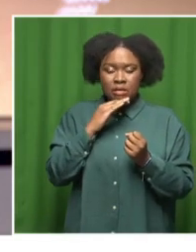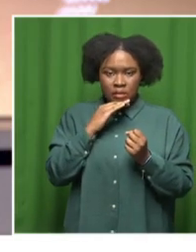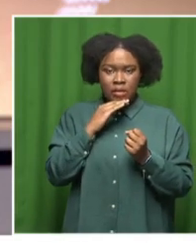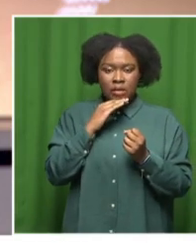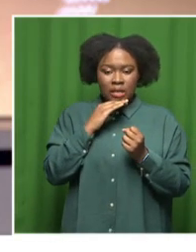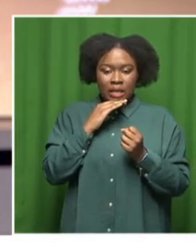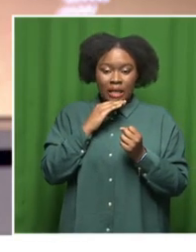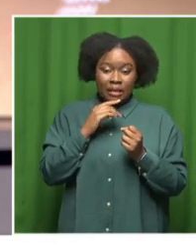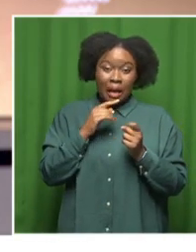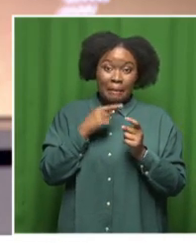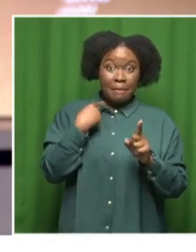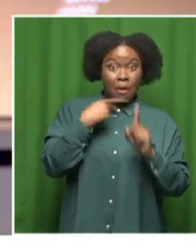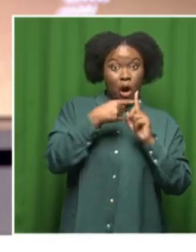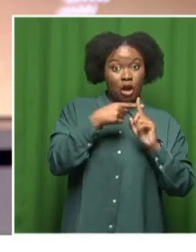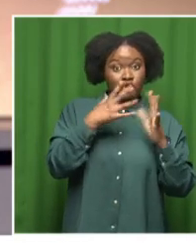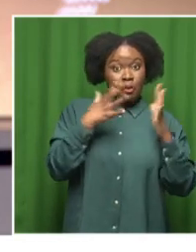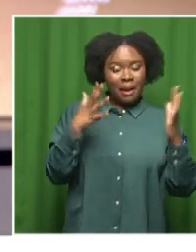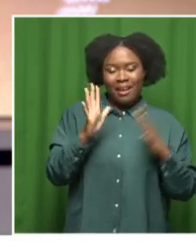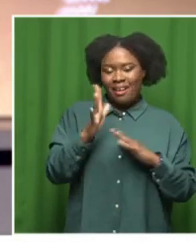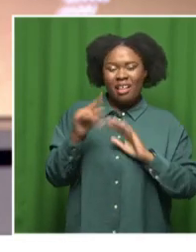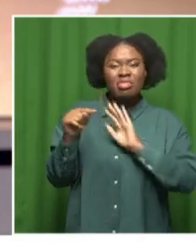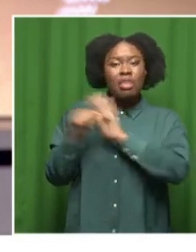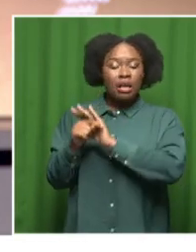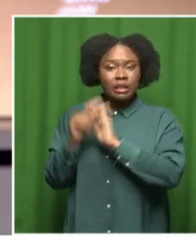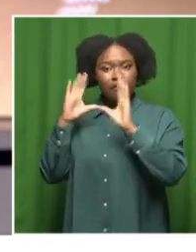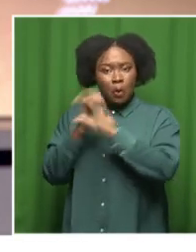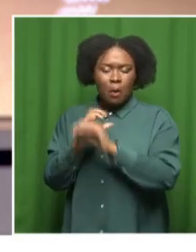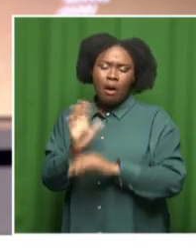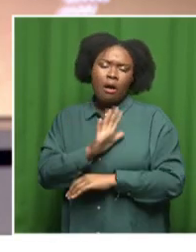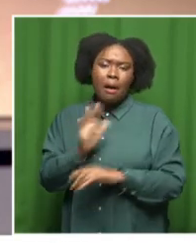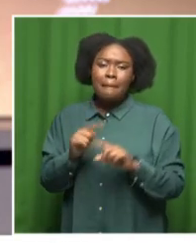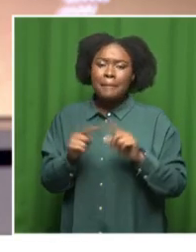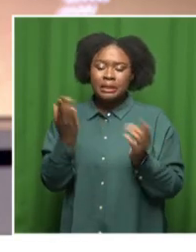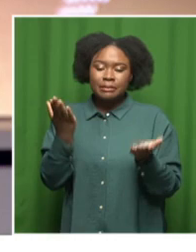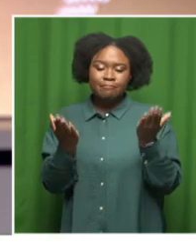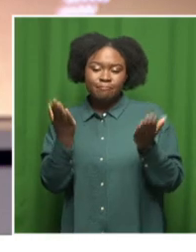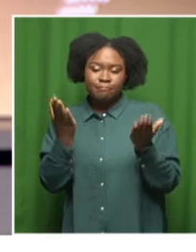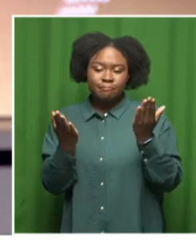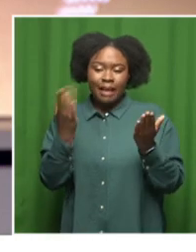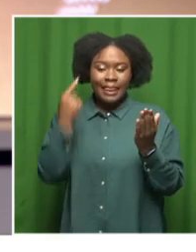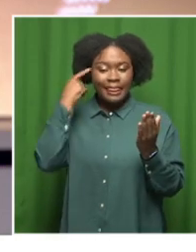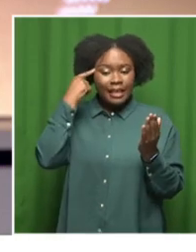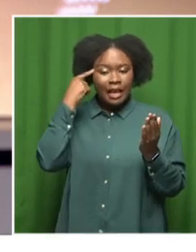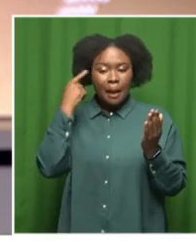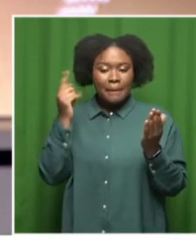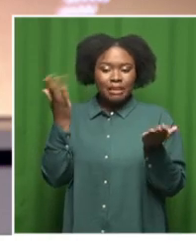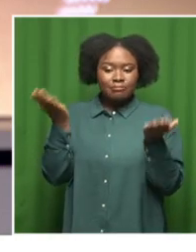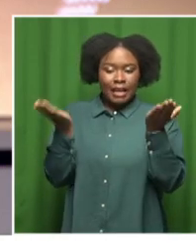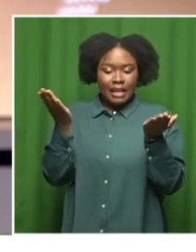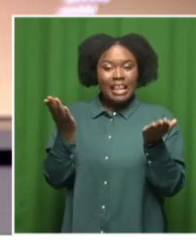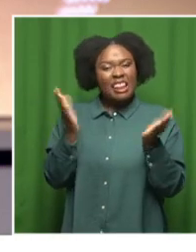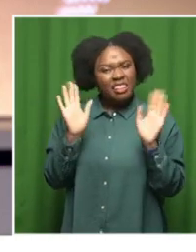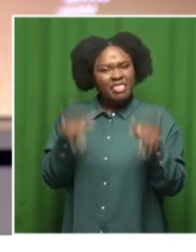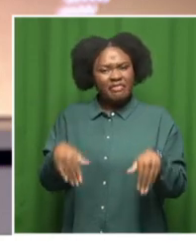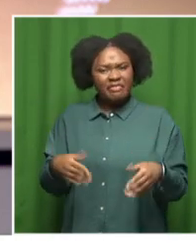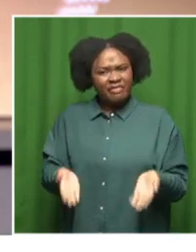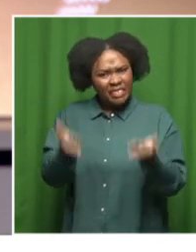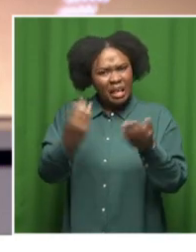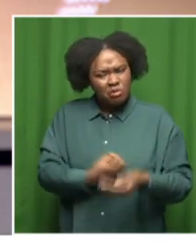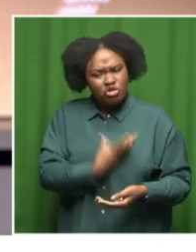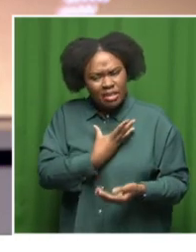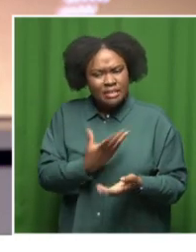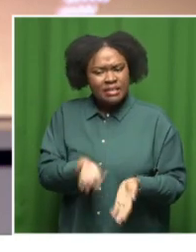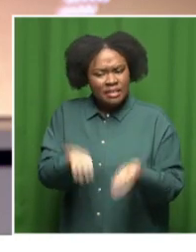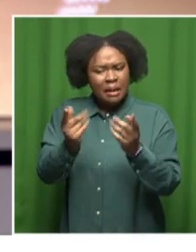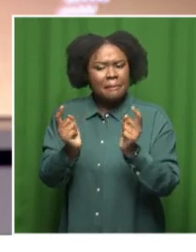also, do yourself a favor and maybe hold back on your expectations and just let the guys play. And I mean, Lunga,